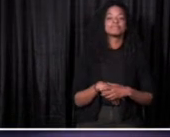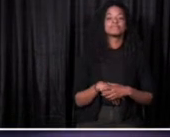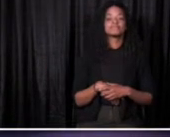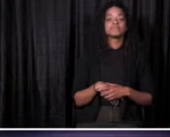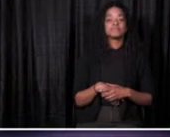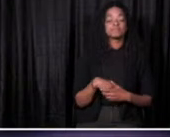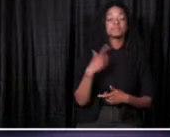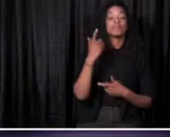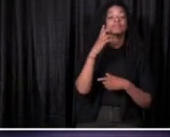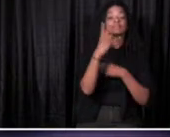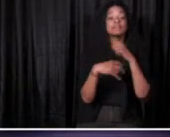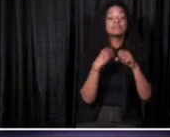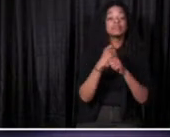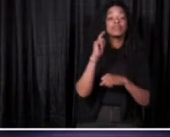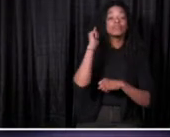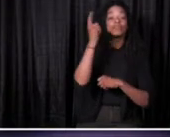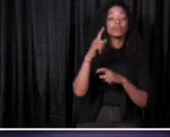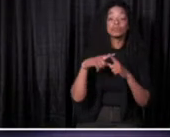refugee.